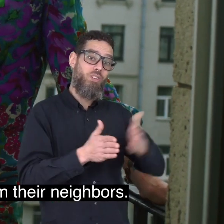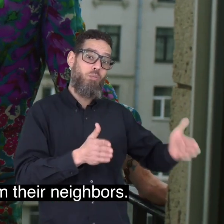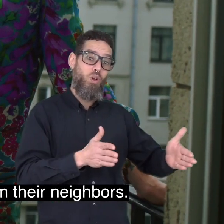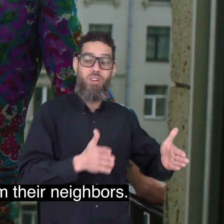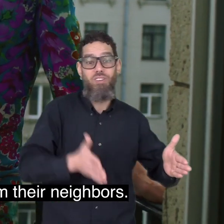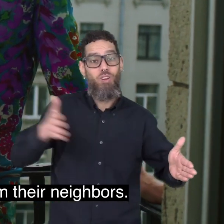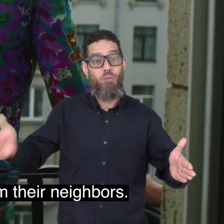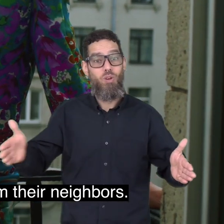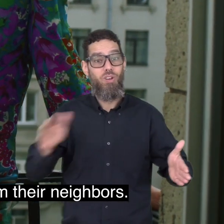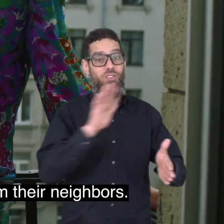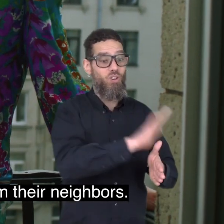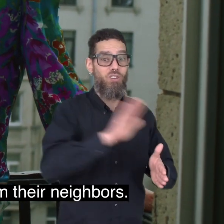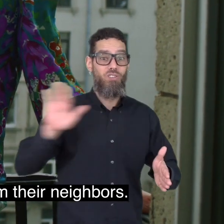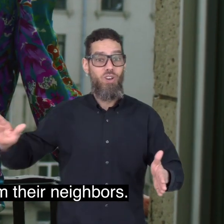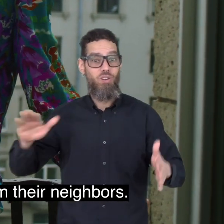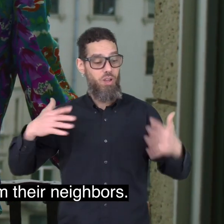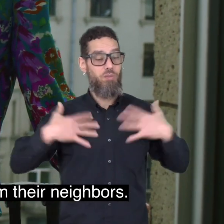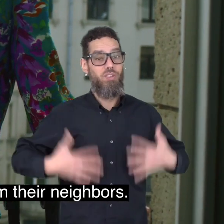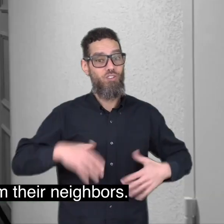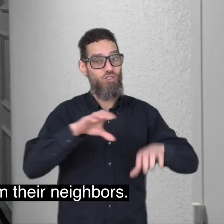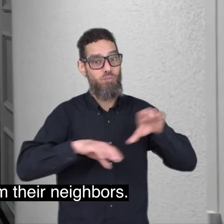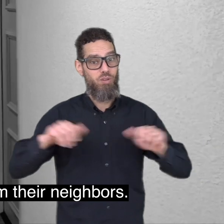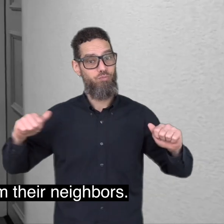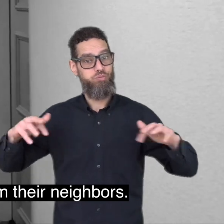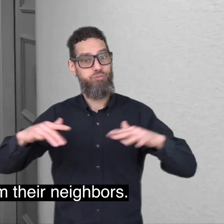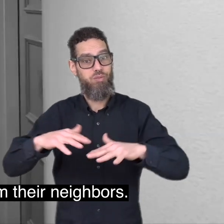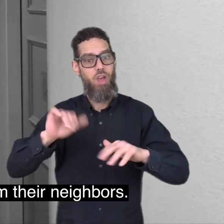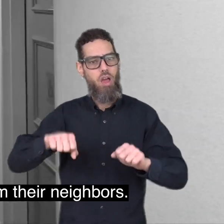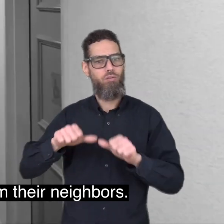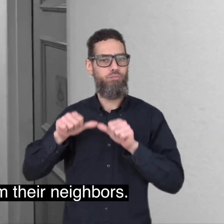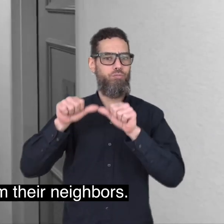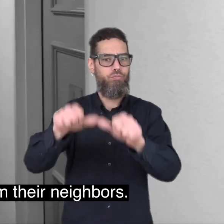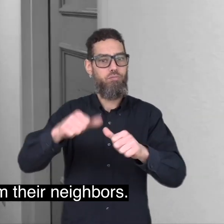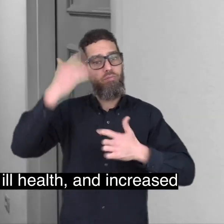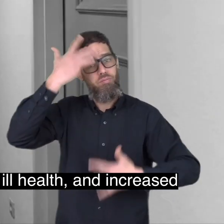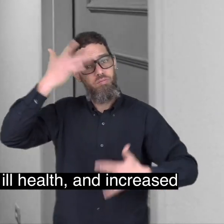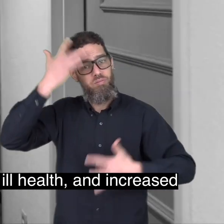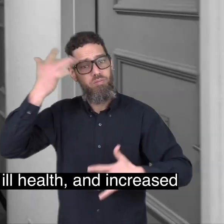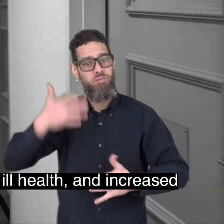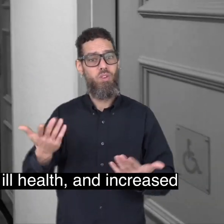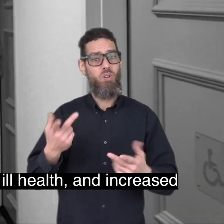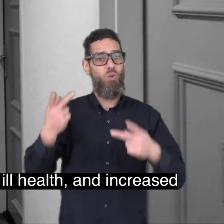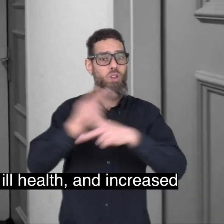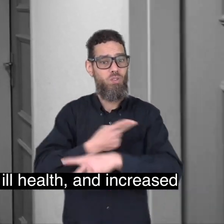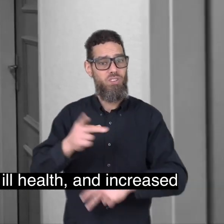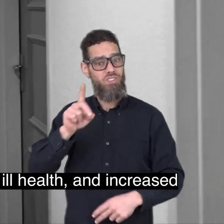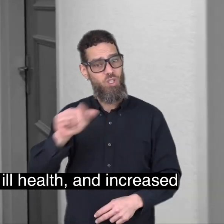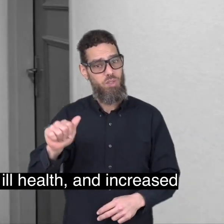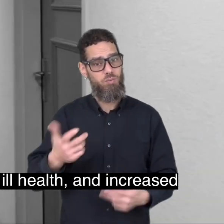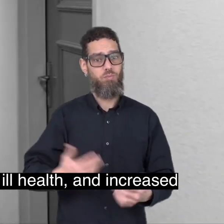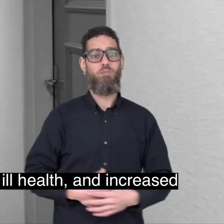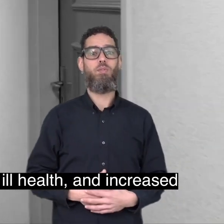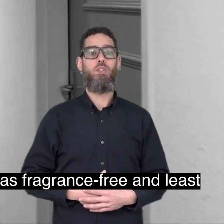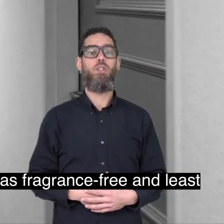continuously exposed to chemicals from their neighbors. This constant exposure can lead to persistent symptoms, ill health, and